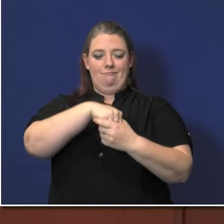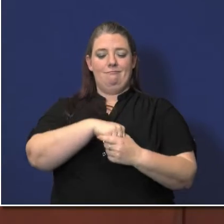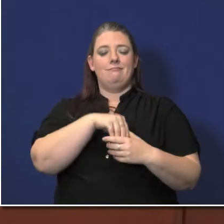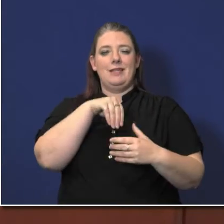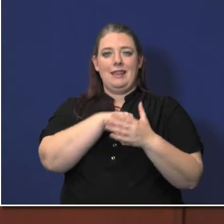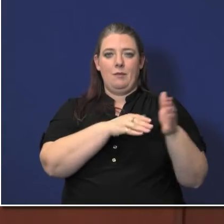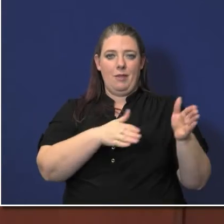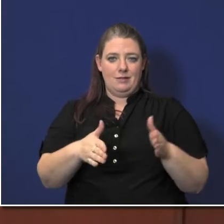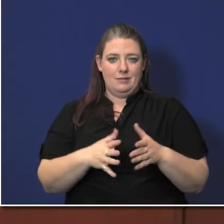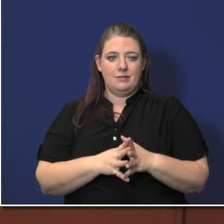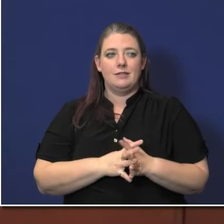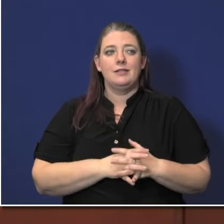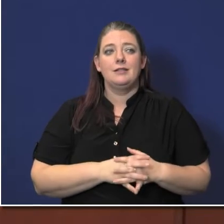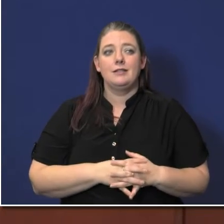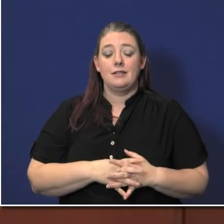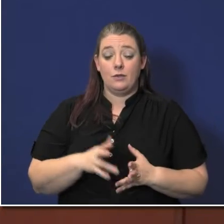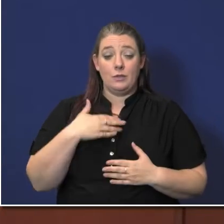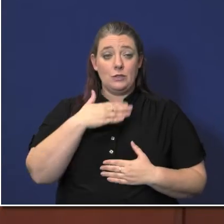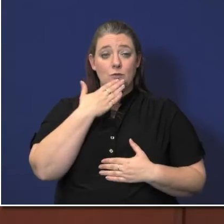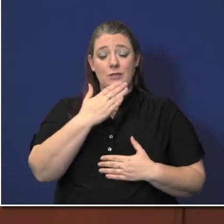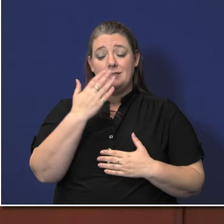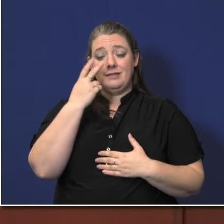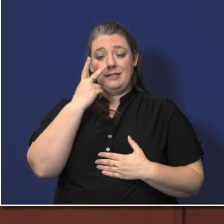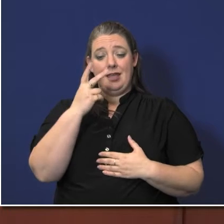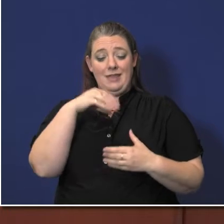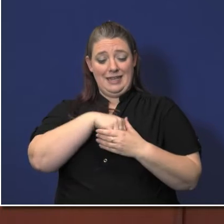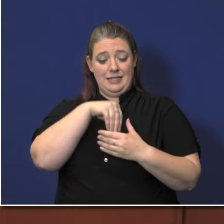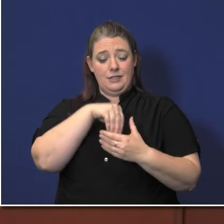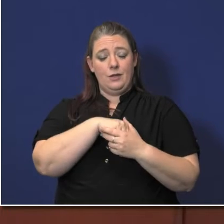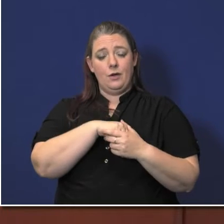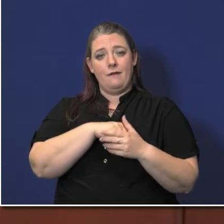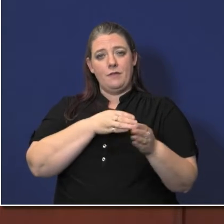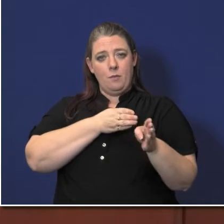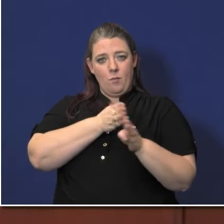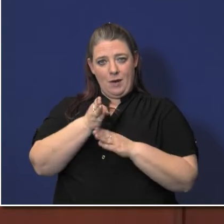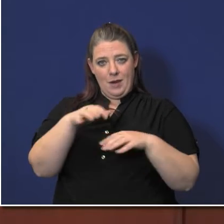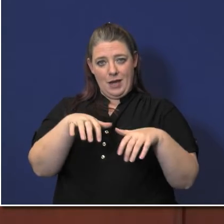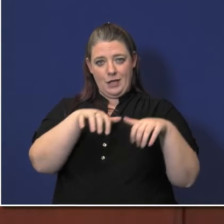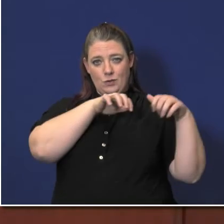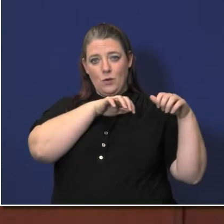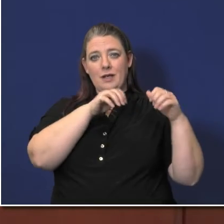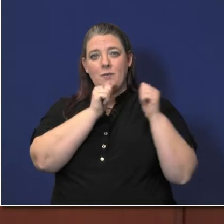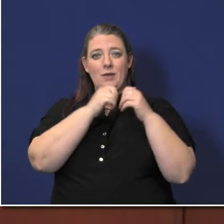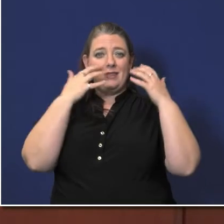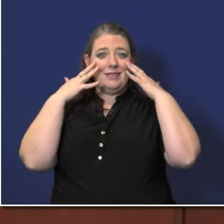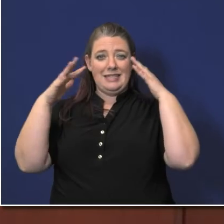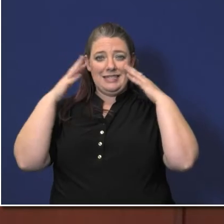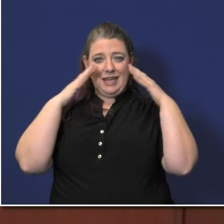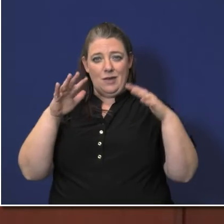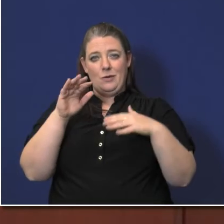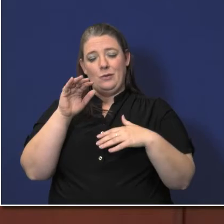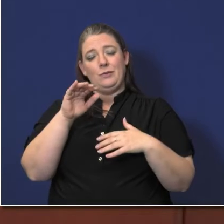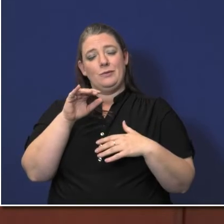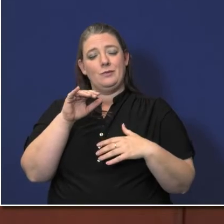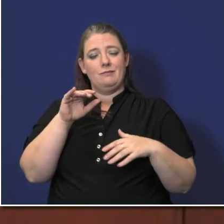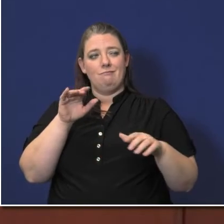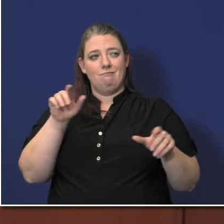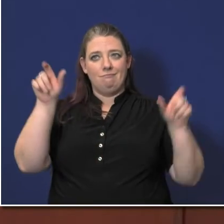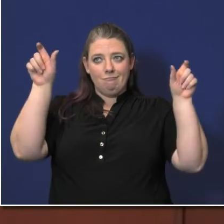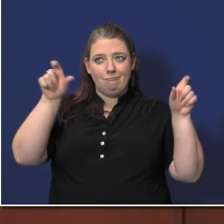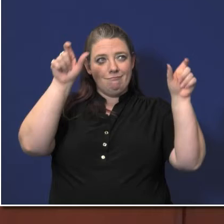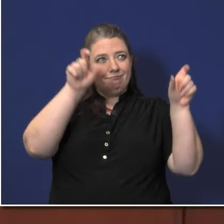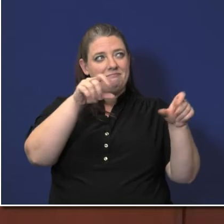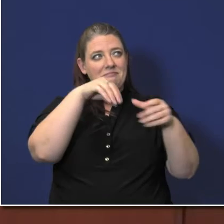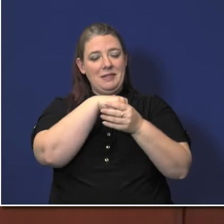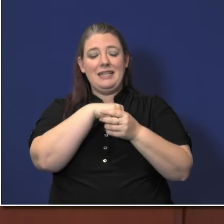the interior of the primary auditorium with the sound attenuation that was being built